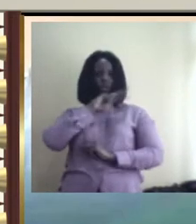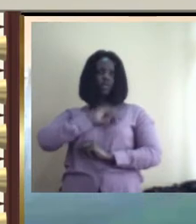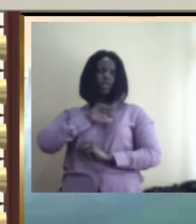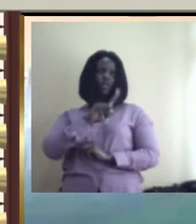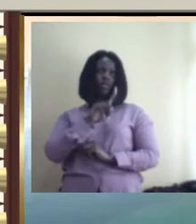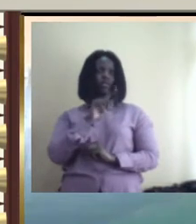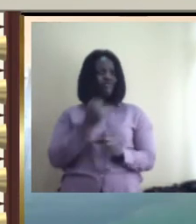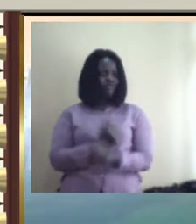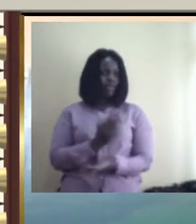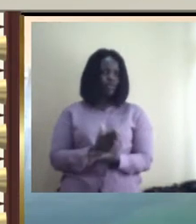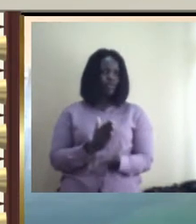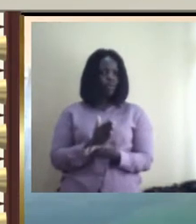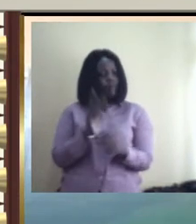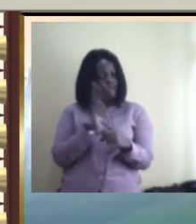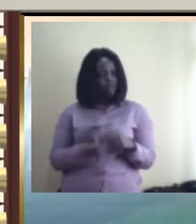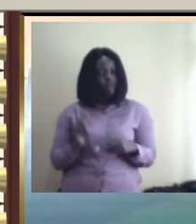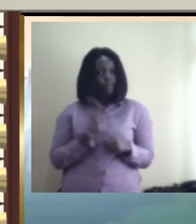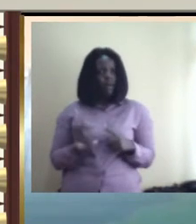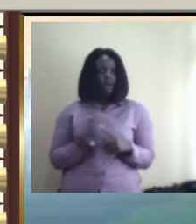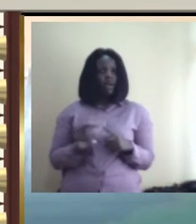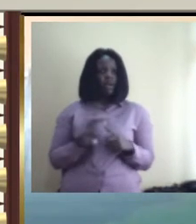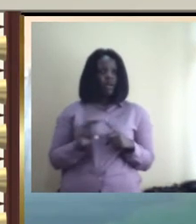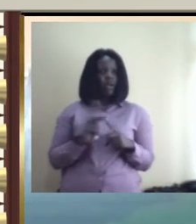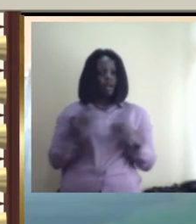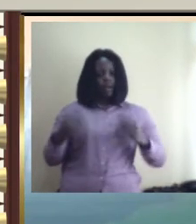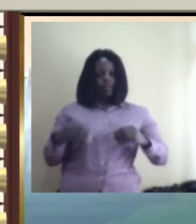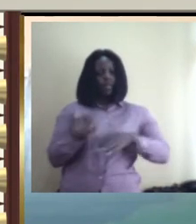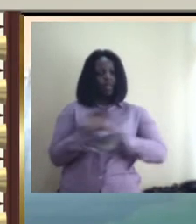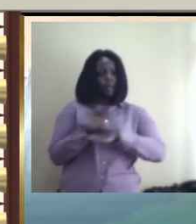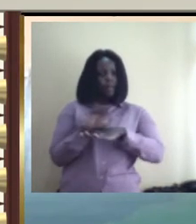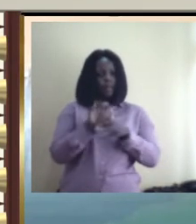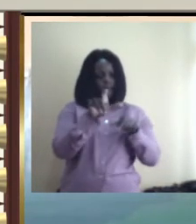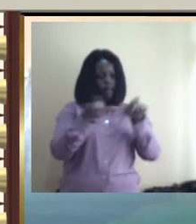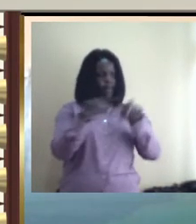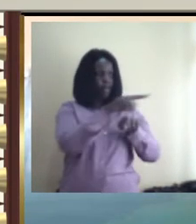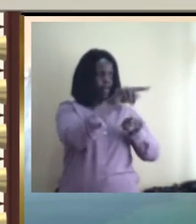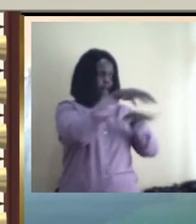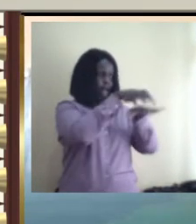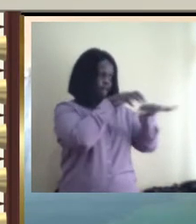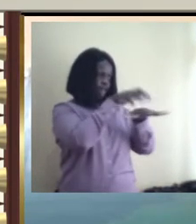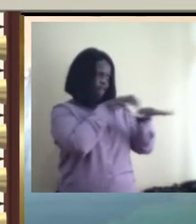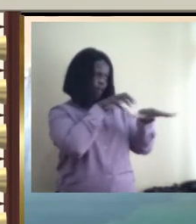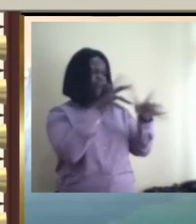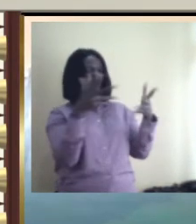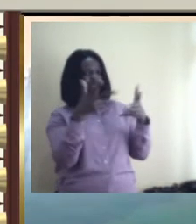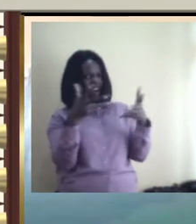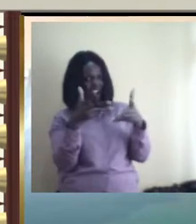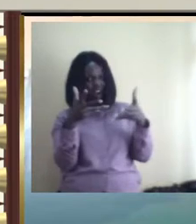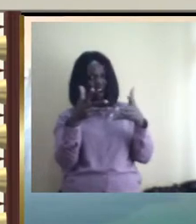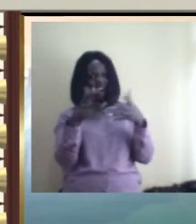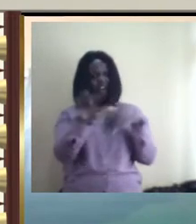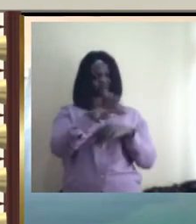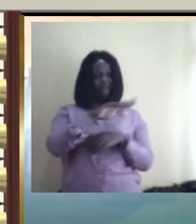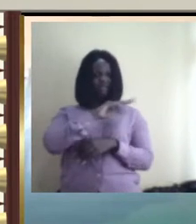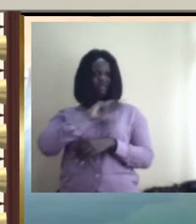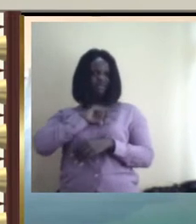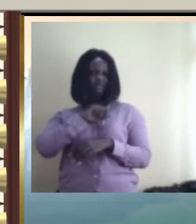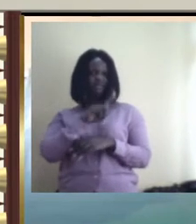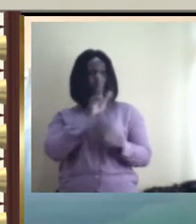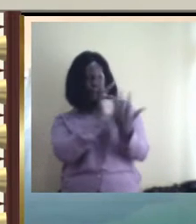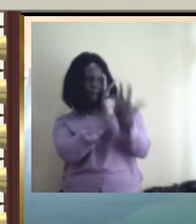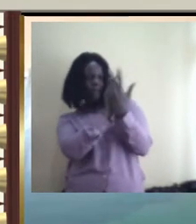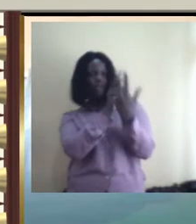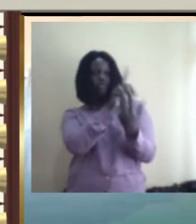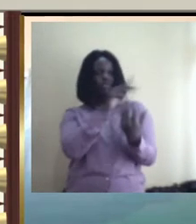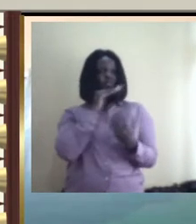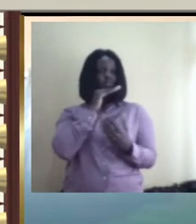Development to prepare business plan for farmers falling within the category in KwaZulu-Natal, which